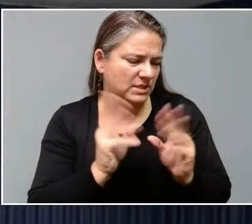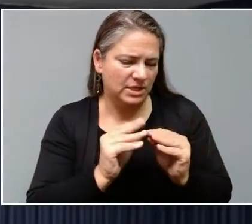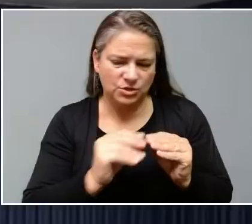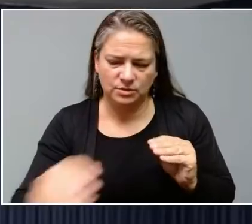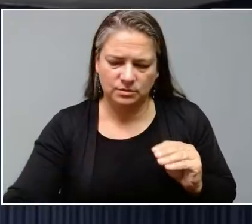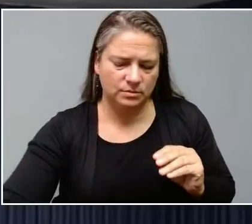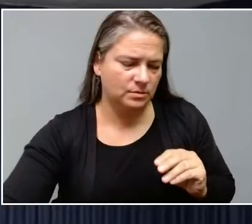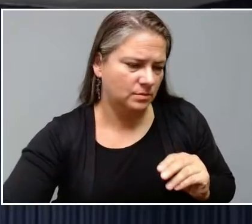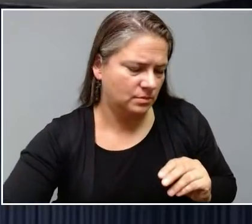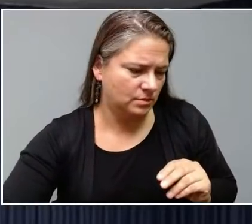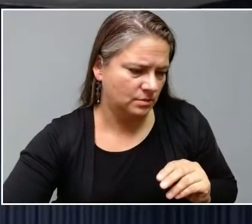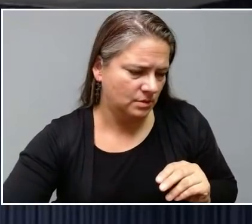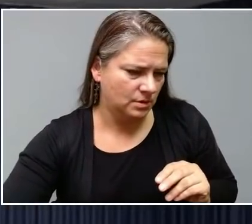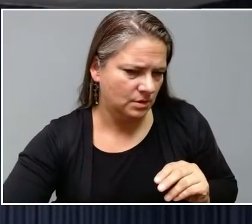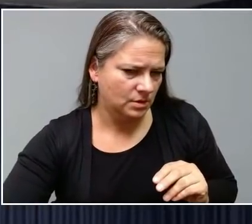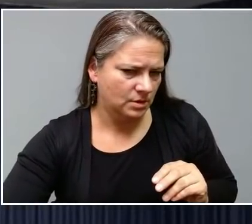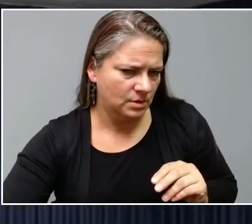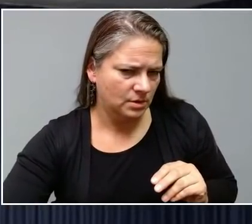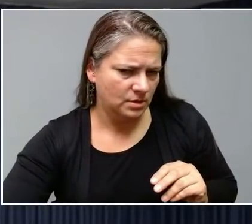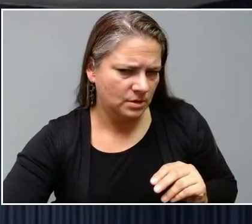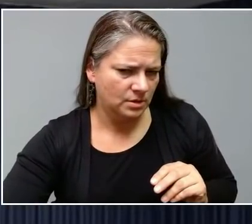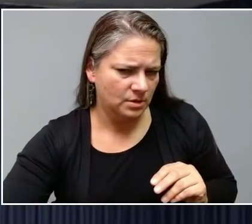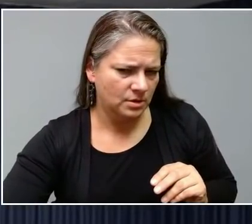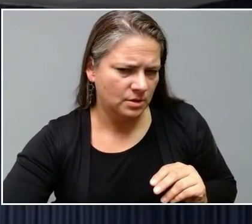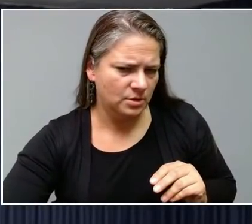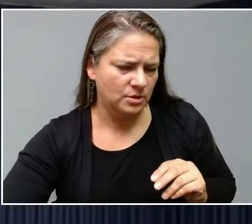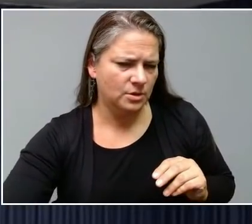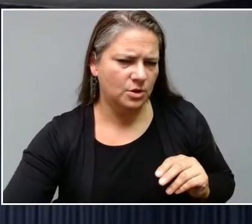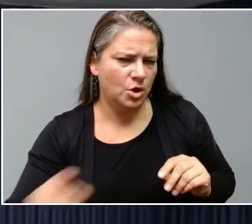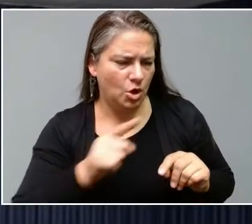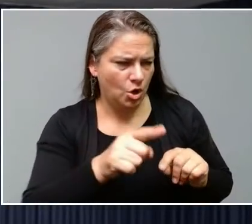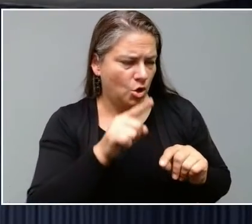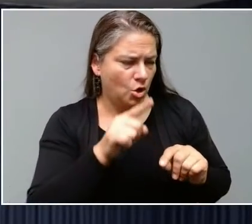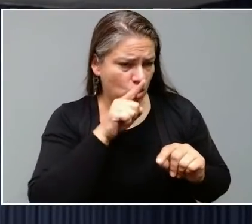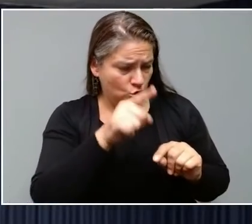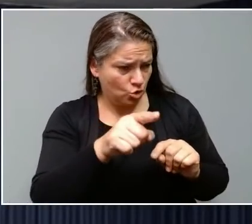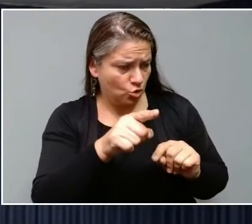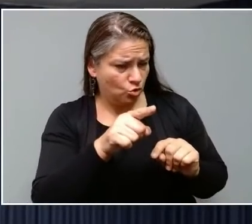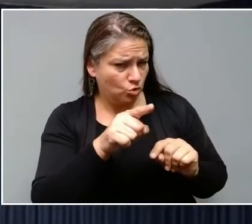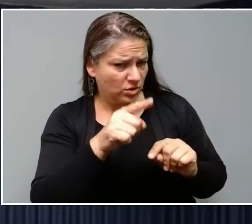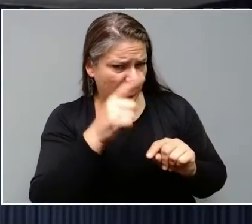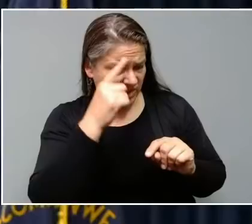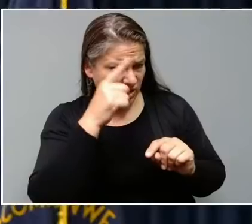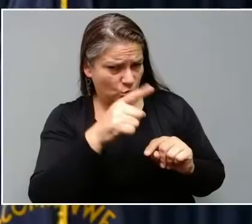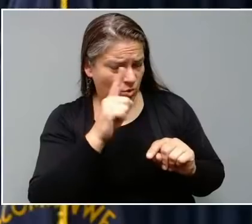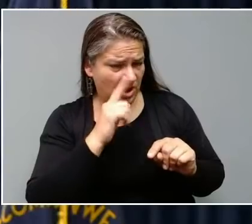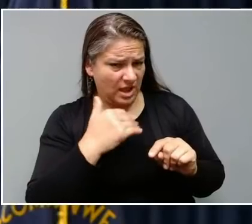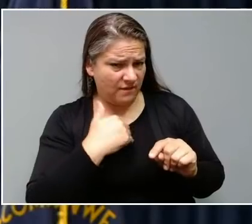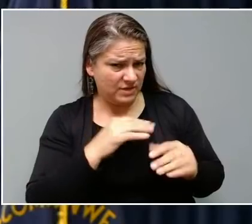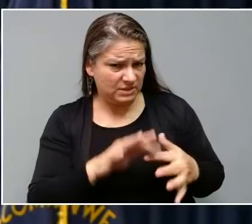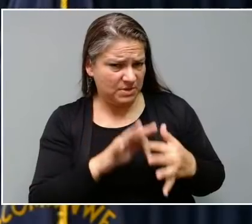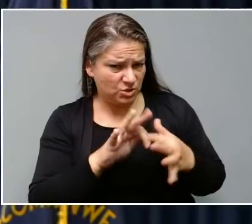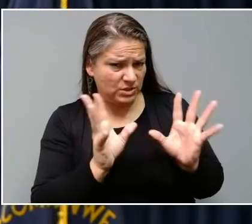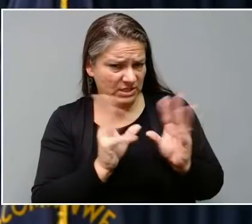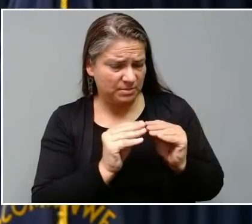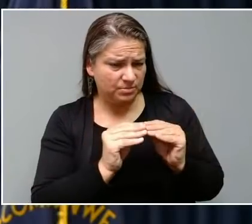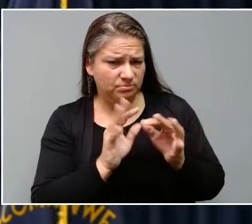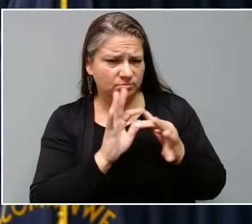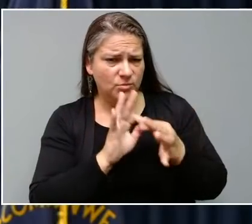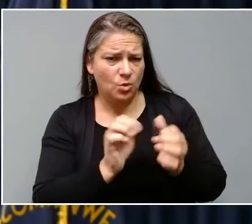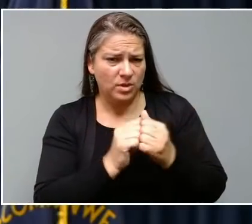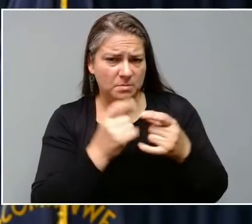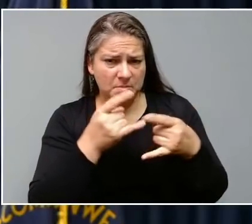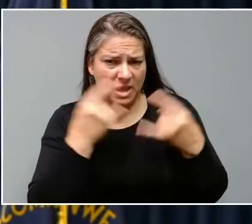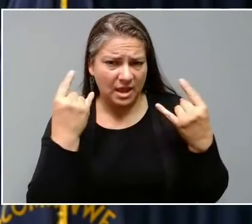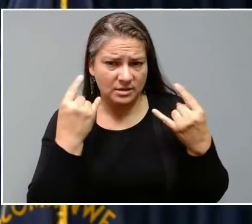anticipating will be called so that we can get some common ground here on where we need to do with masks and everything else? And what's the second